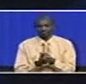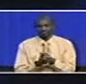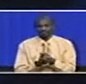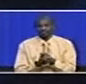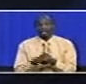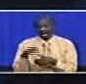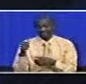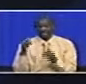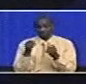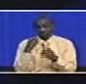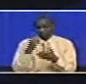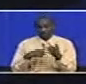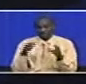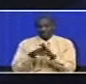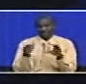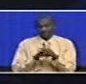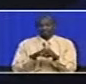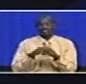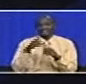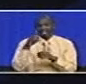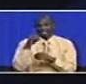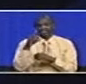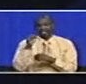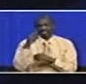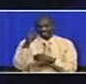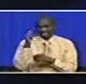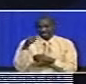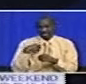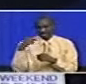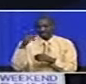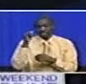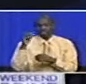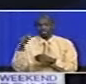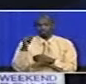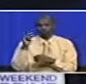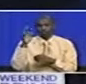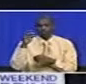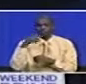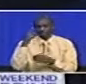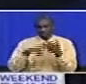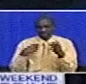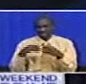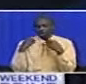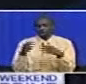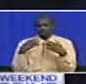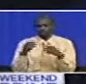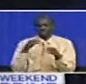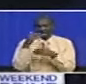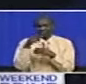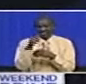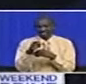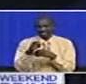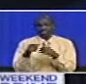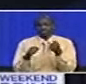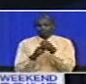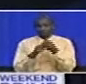In other news, members of the Seventh-day Adventist Church in Kigumo constituency are counting losses after the church-sponsored